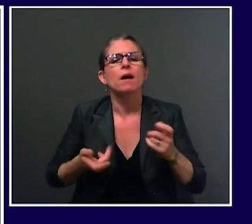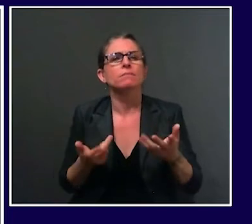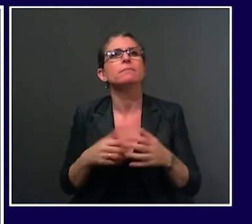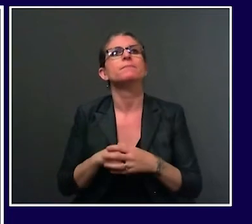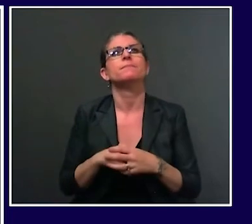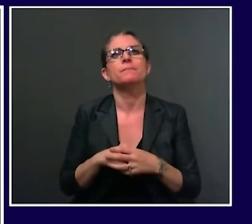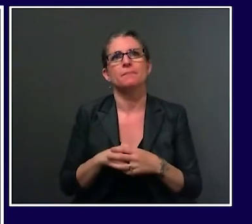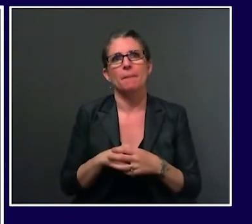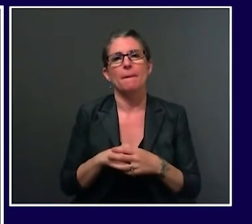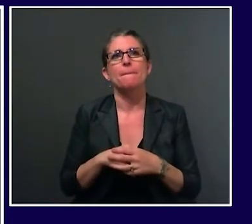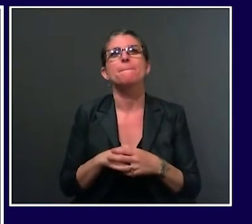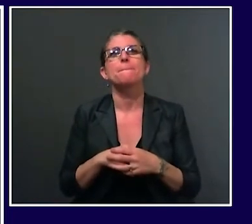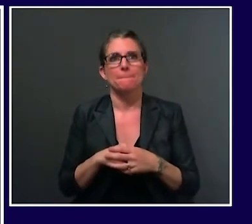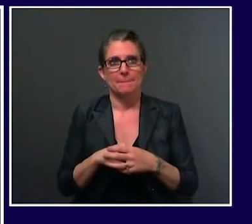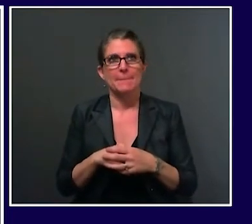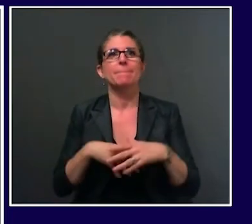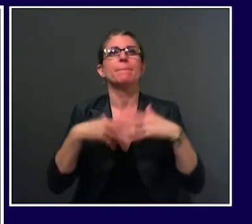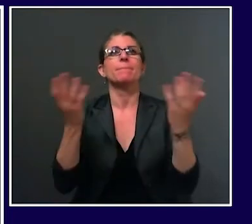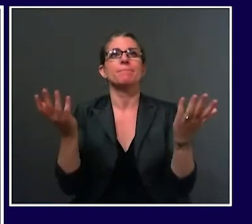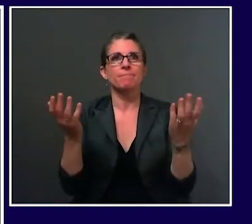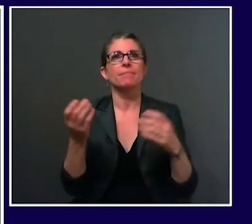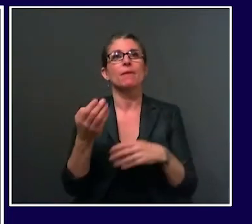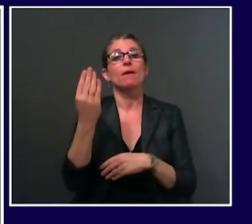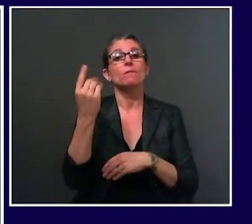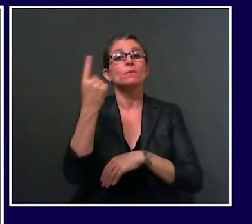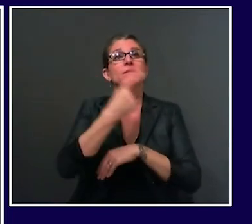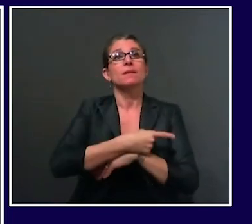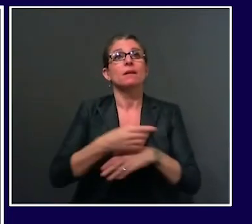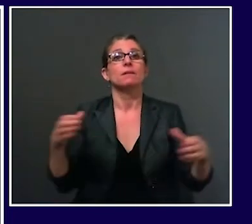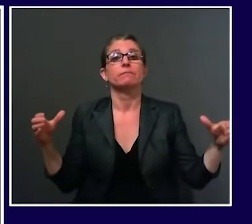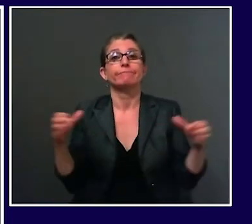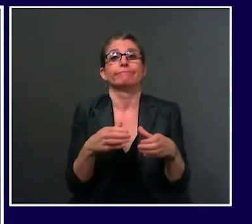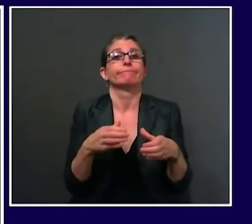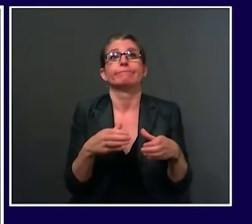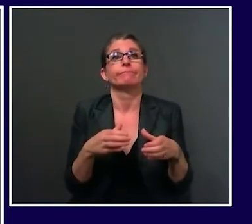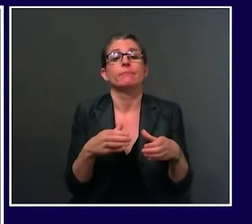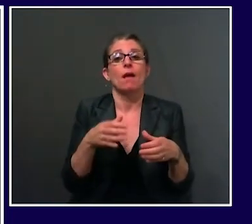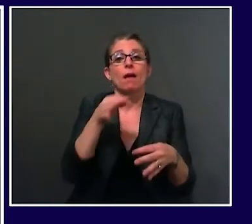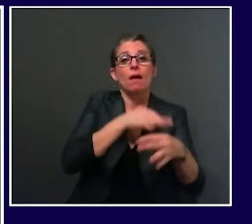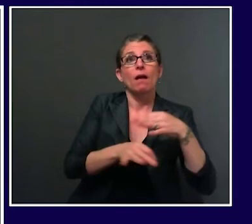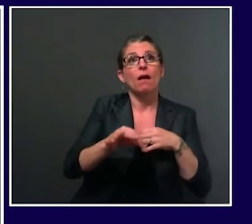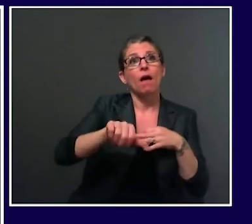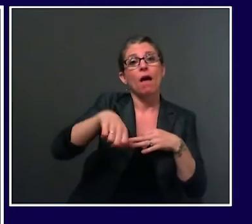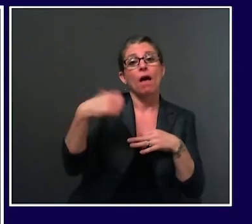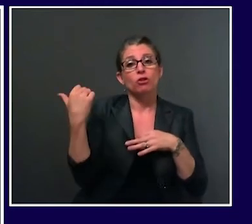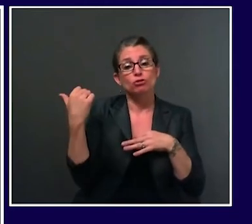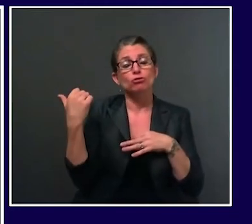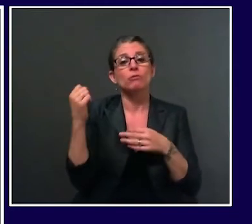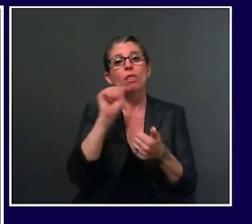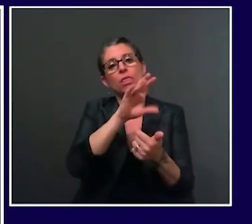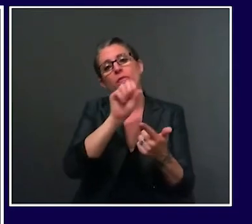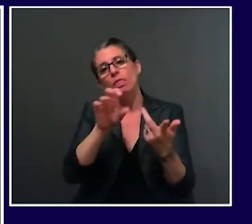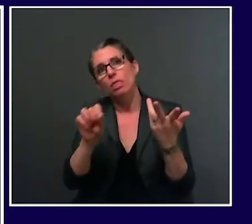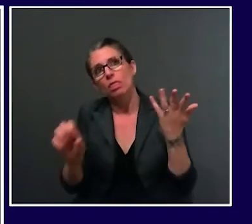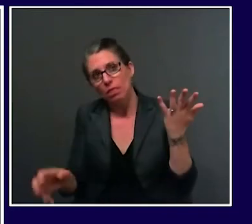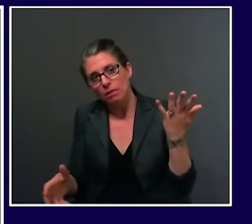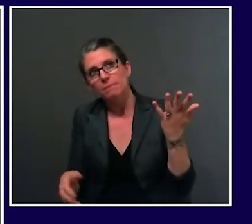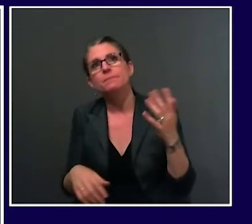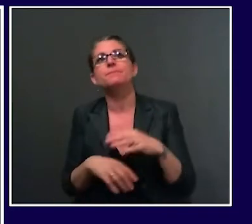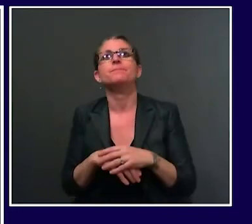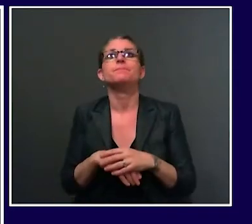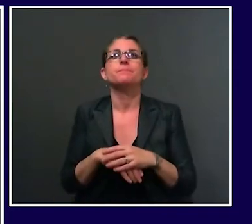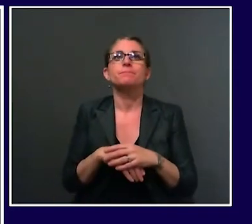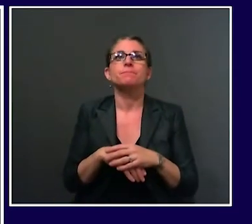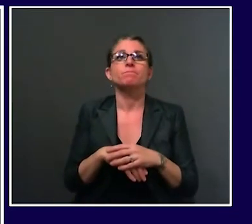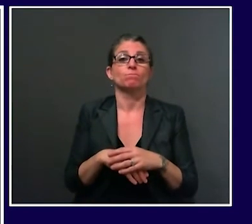14 quarantine, there are a number of discussions that have been had. And right now we're in a situation or a position where all ideas